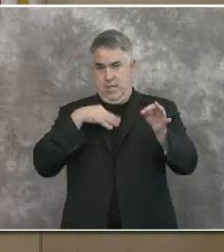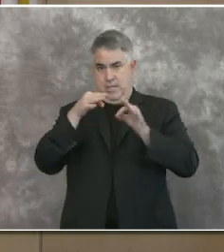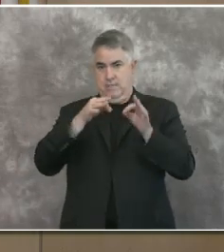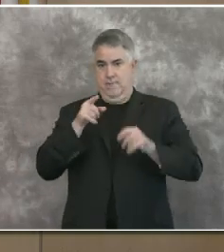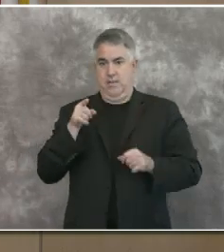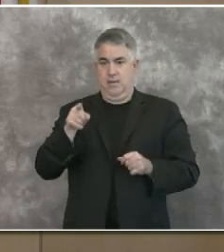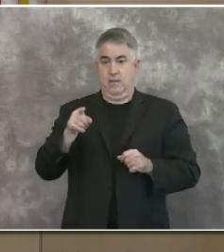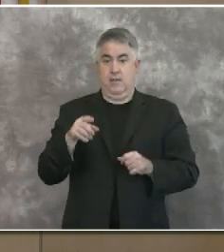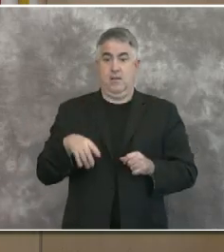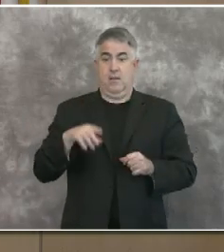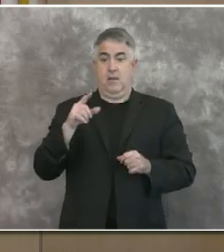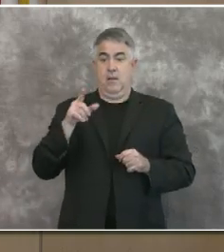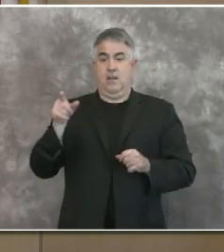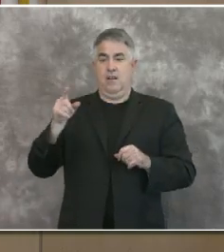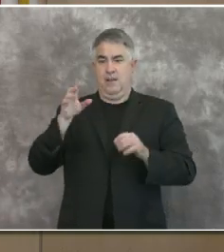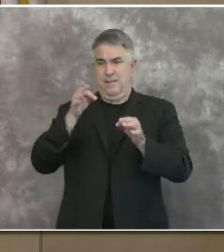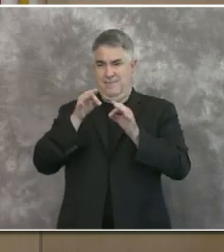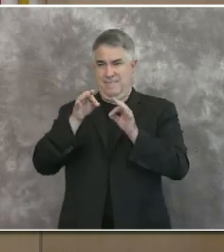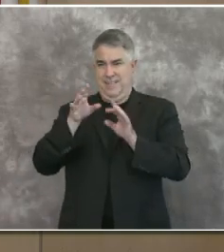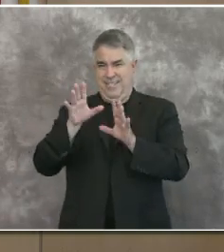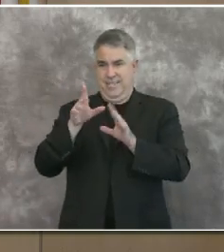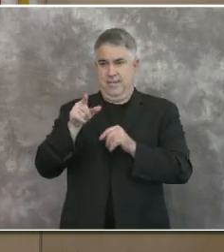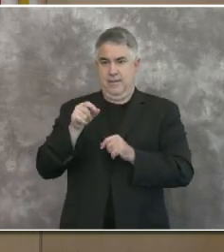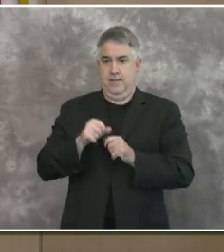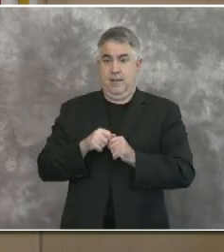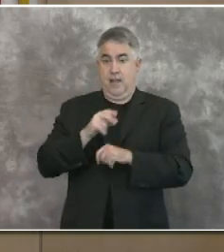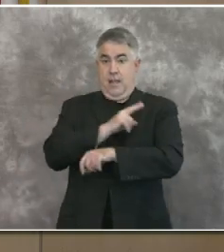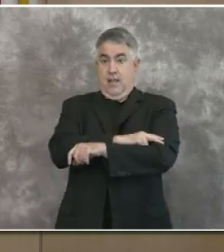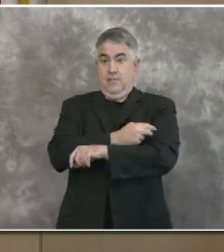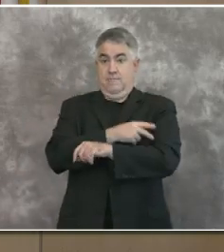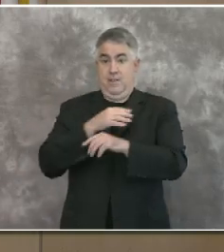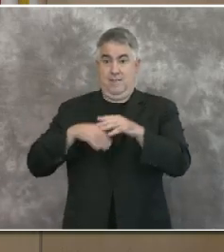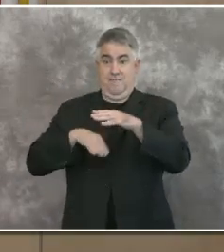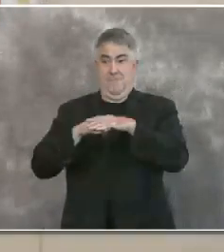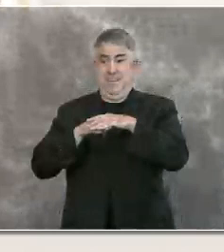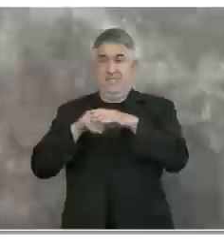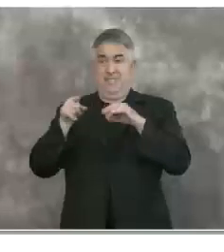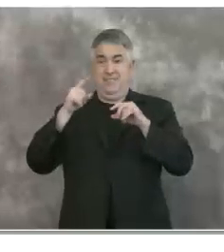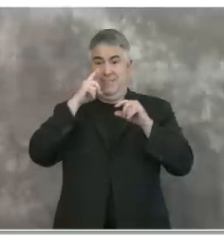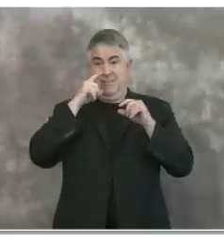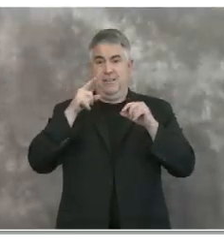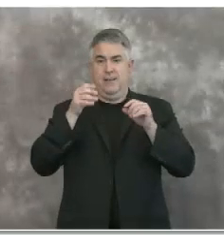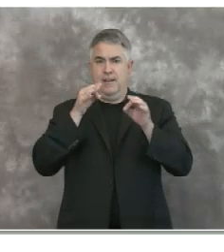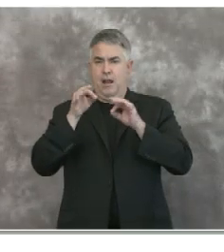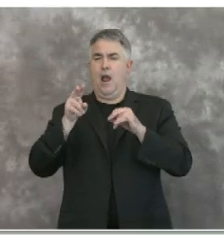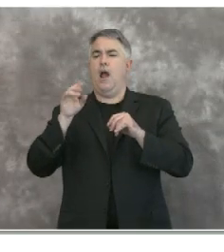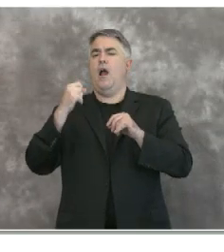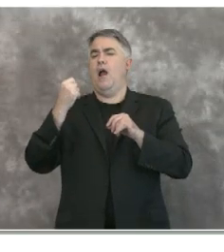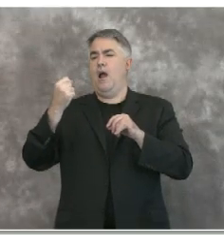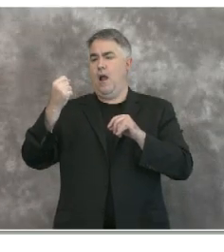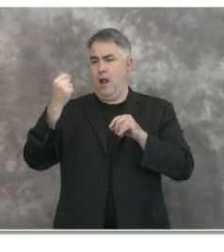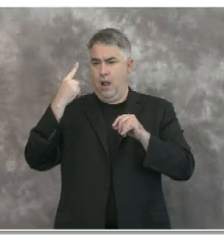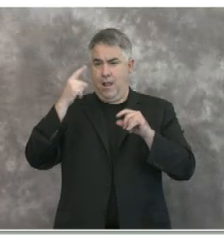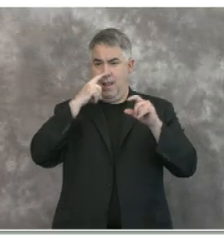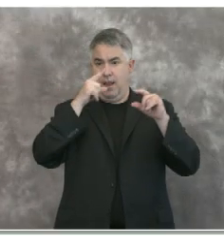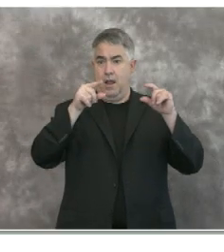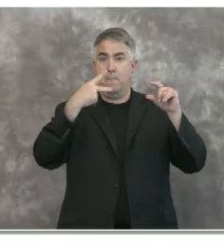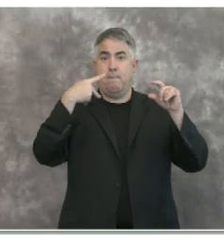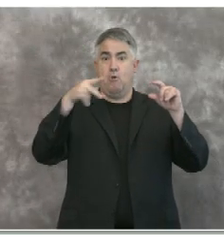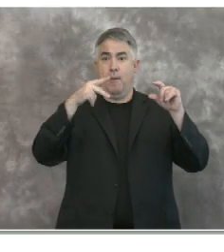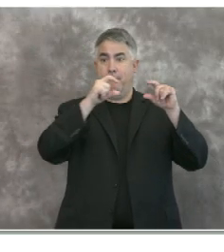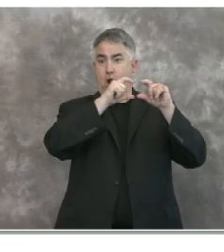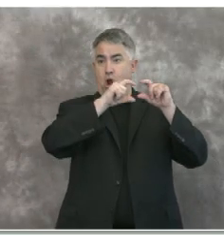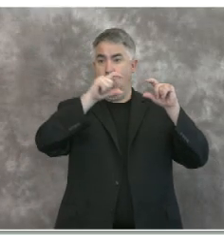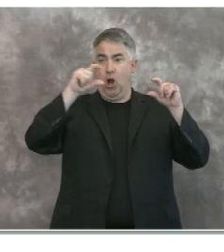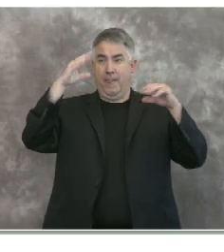gone over our hospital capacity, but I just want to review this slide. At the very top, the purple line, that